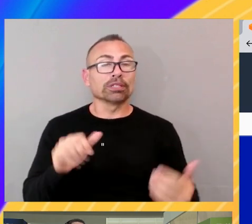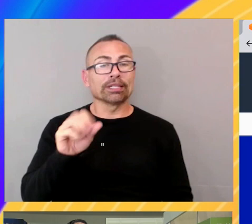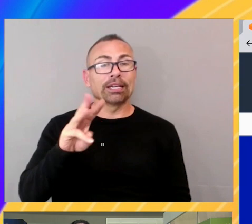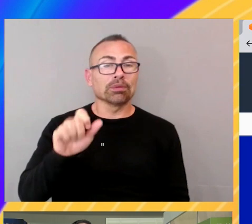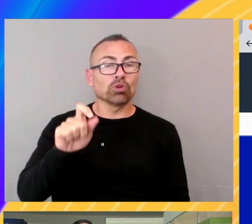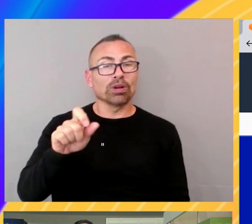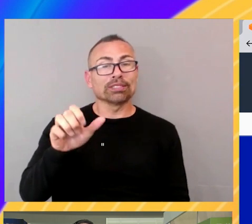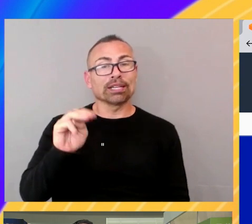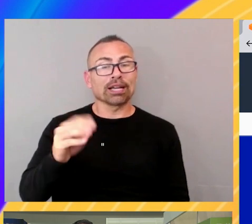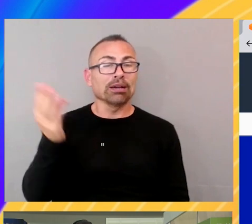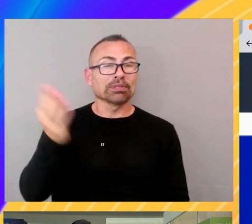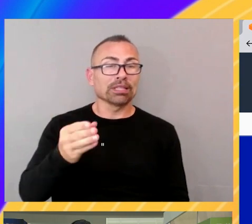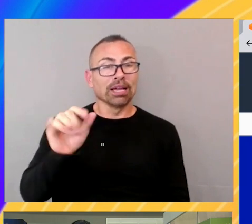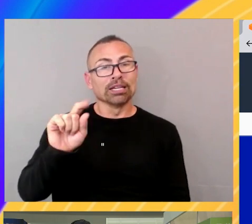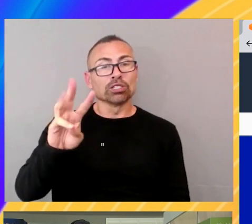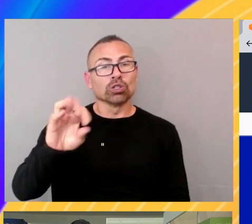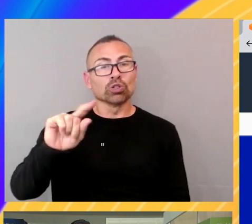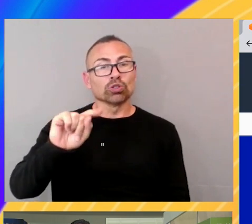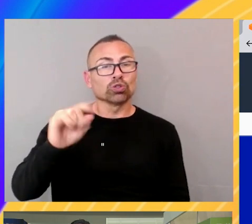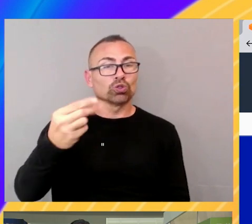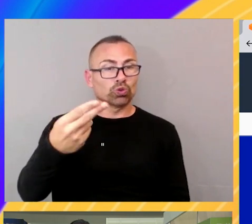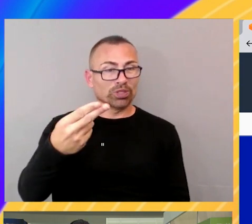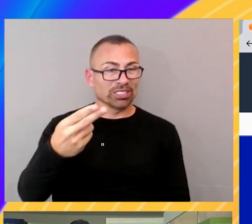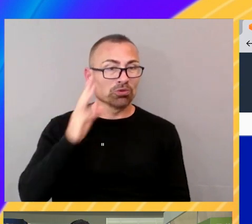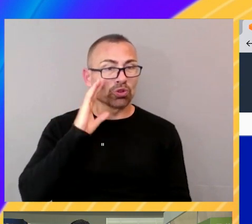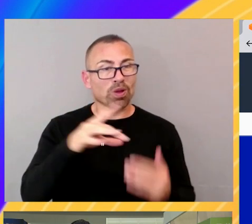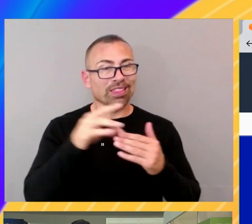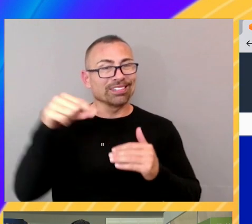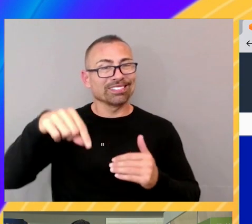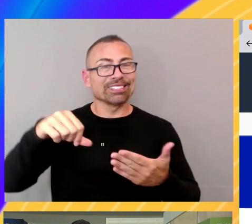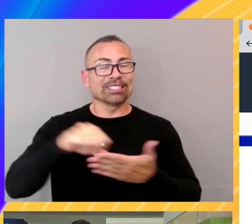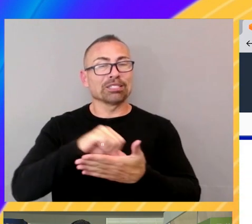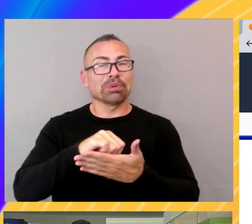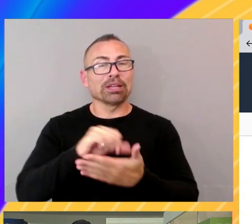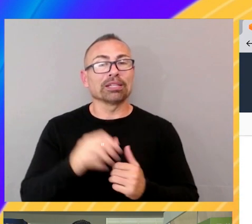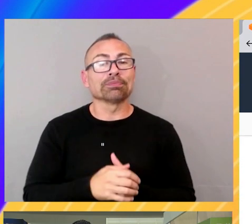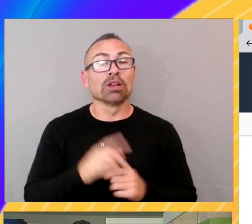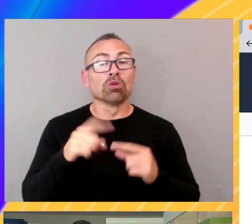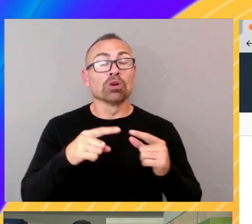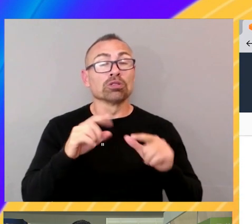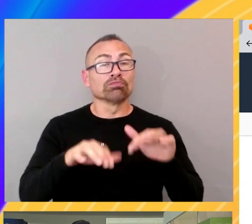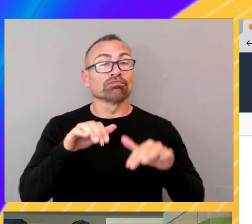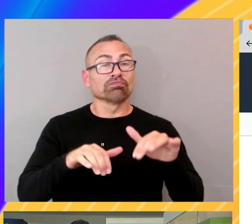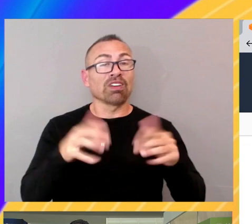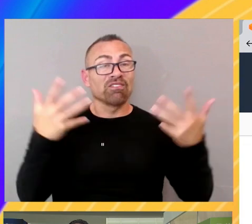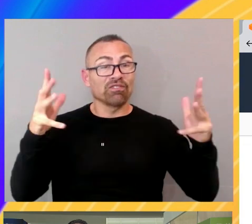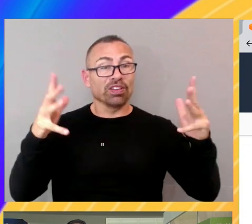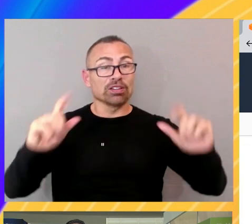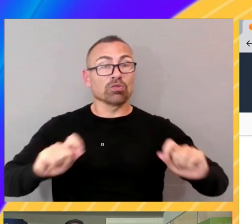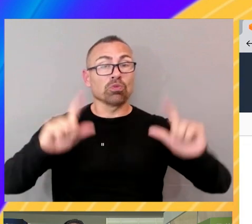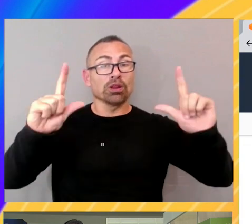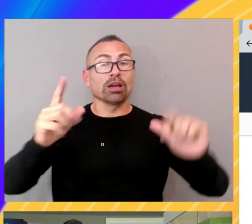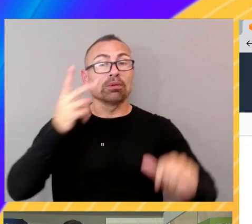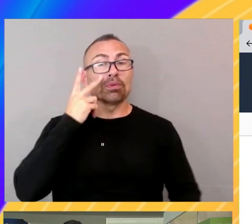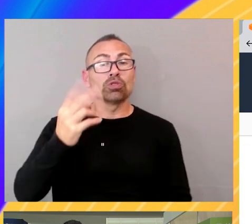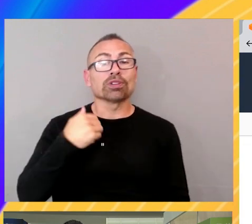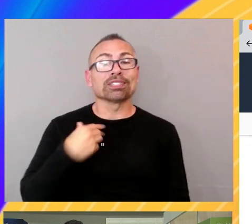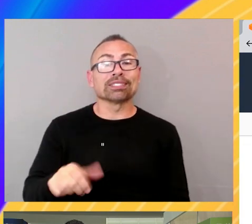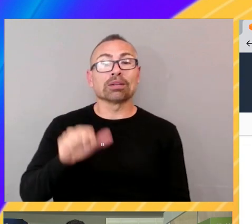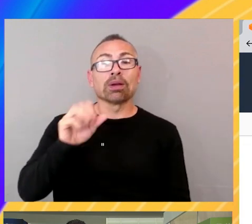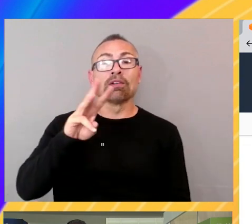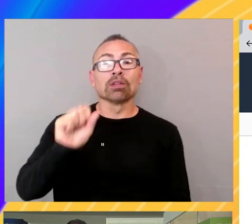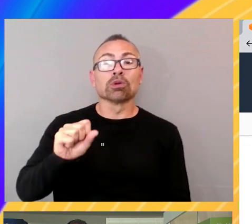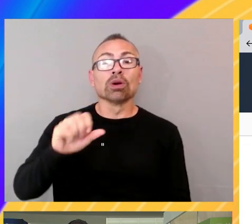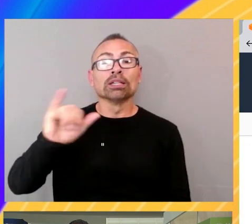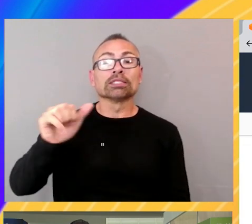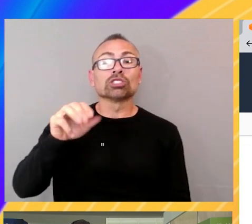aws.amazon.com/training/Twitch. Both will take you to the same place. And once you have that loaded, you can scroll down. You can see that we have AWS Jam Journeys. And that's what